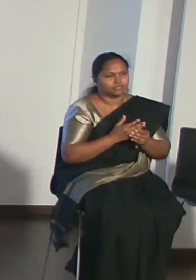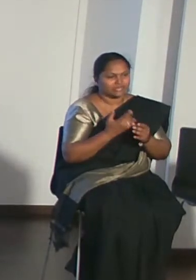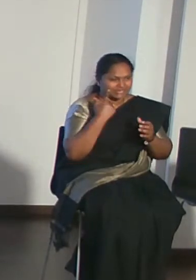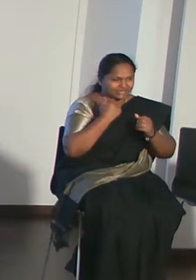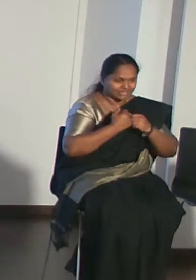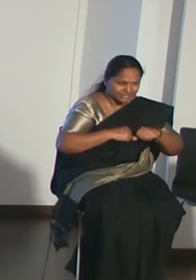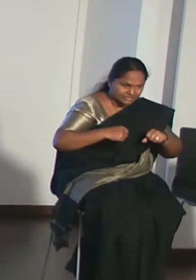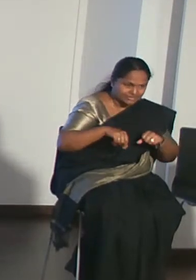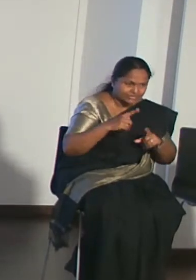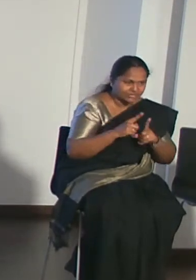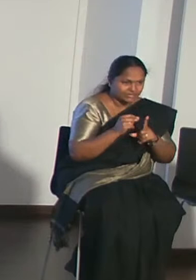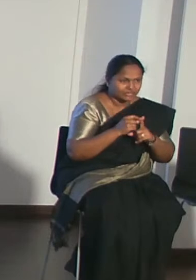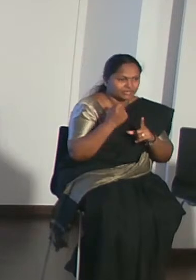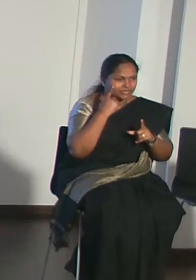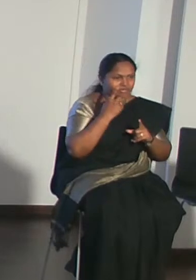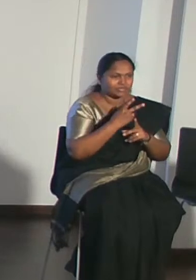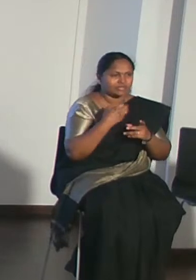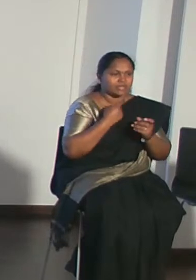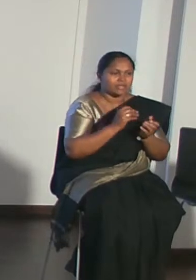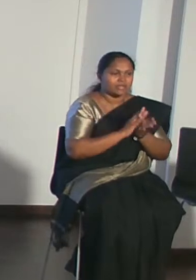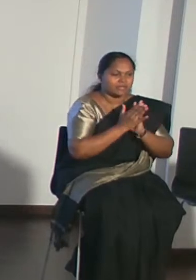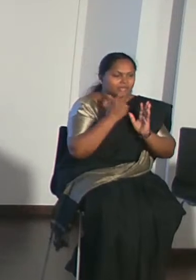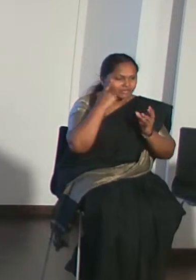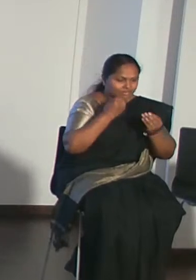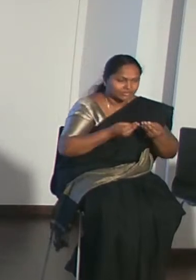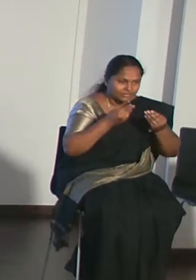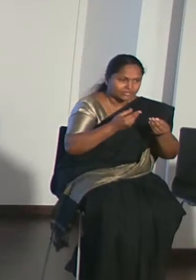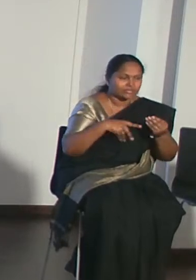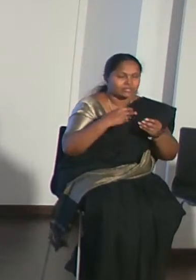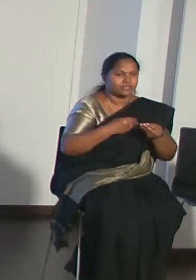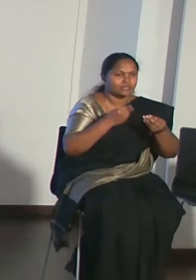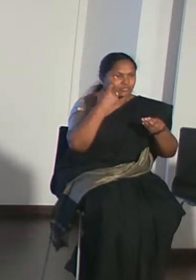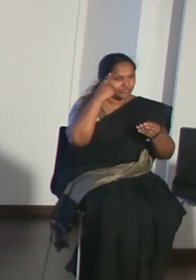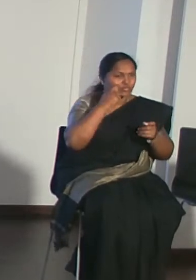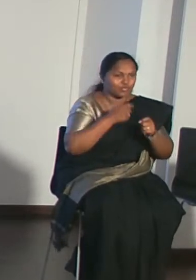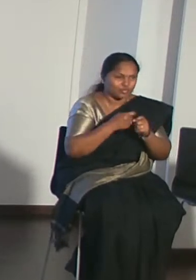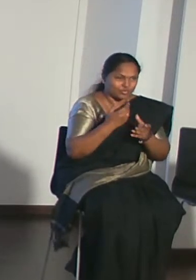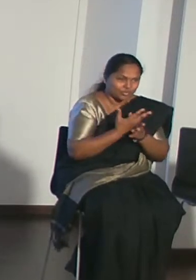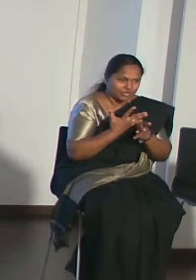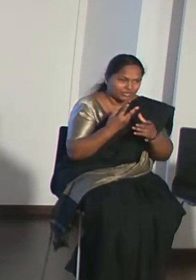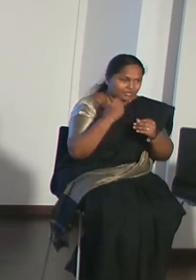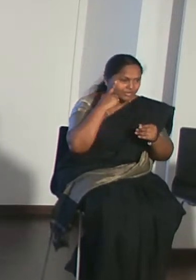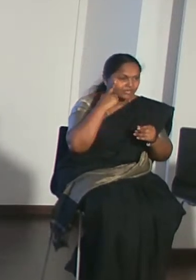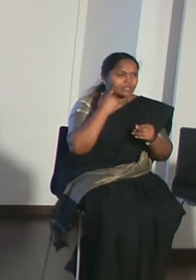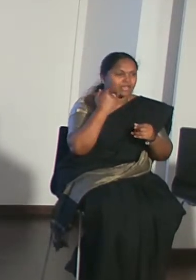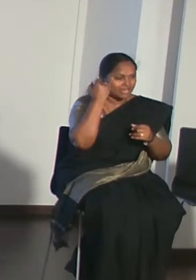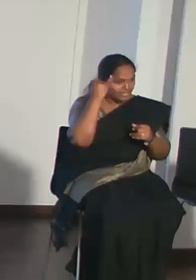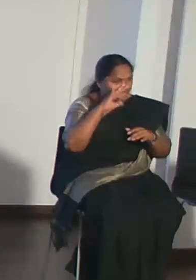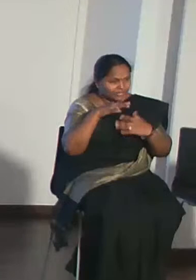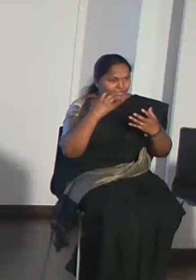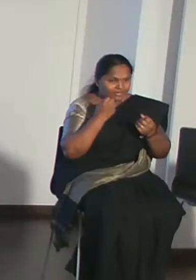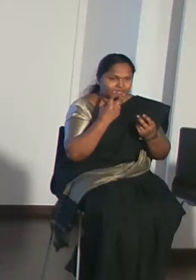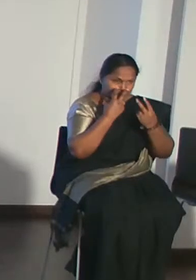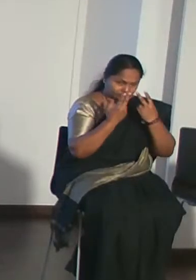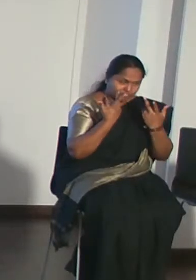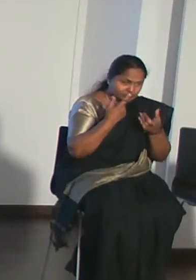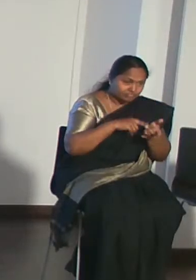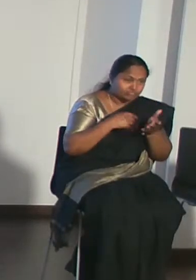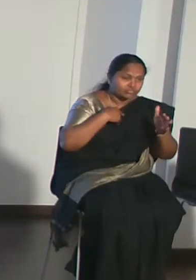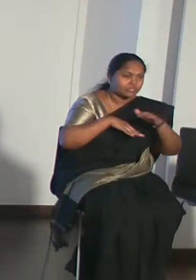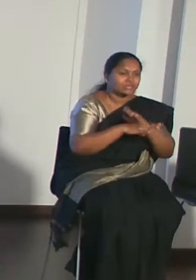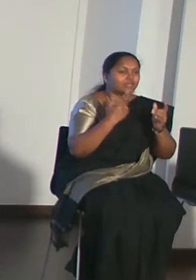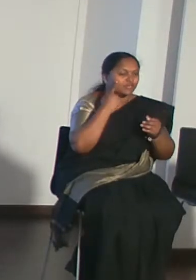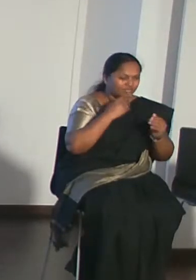space, and the virtual became something that we were then thinking of working with. But this idea of uncertainty is something that